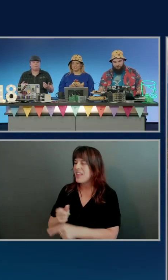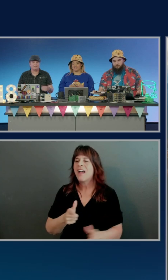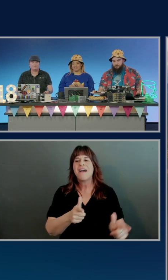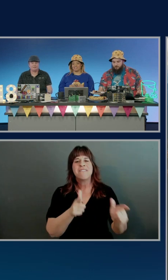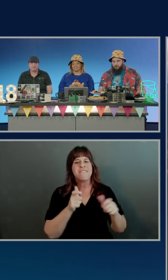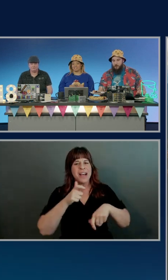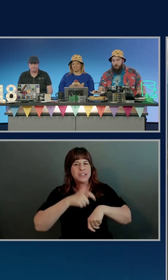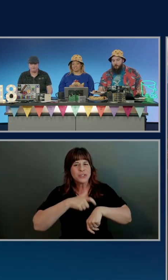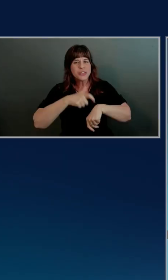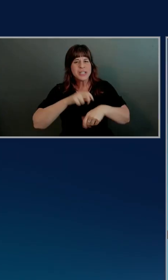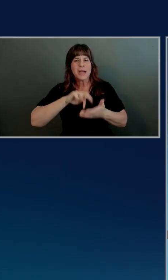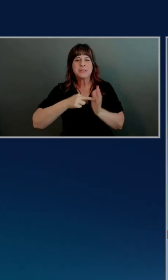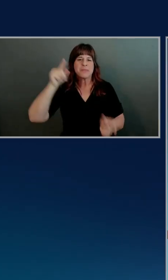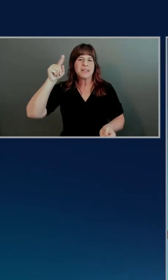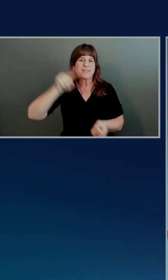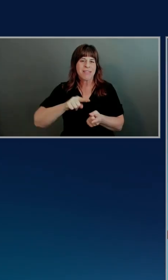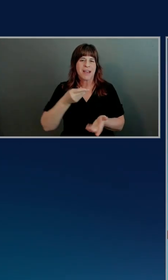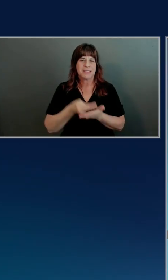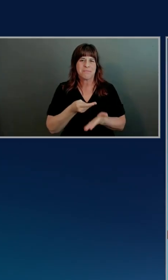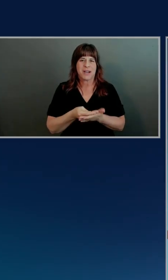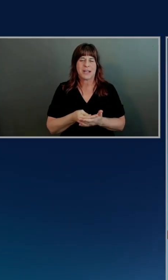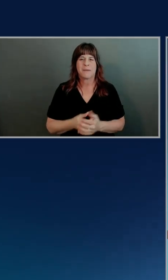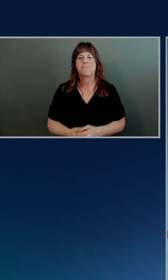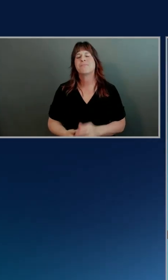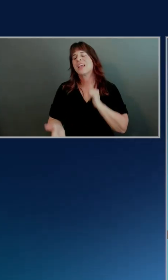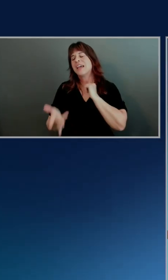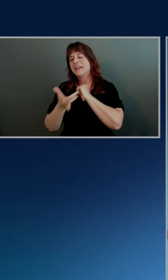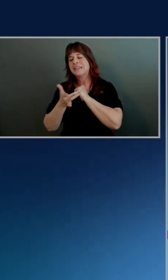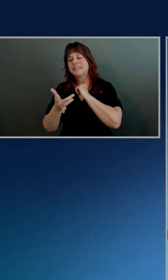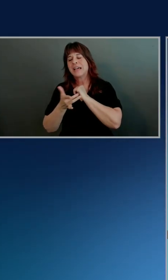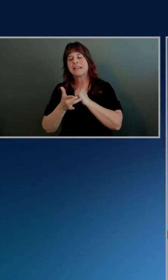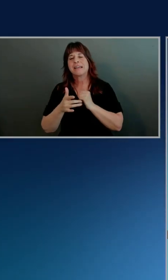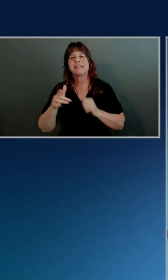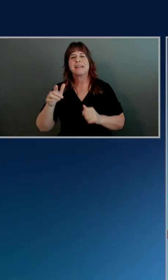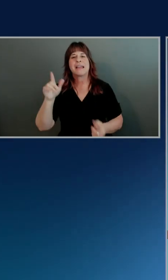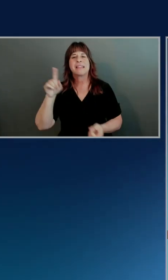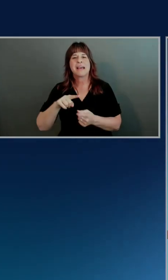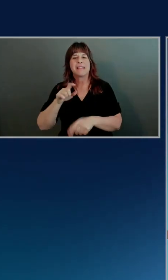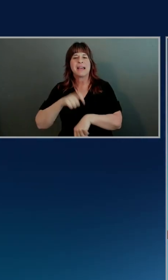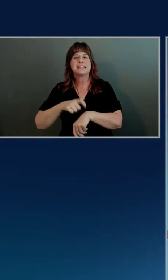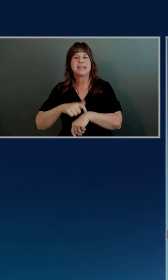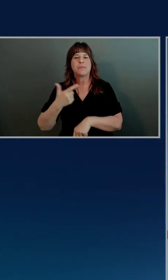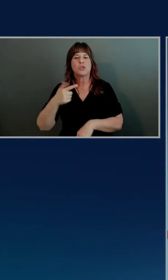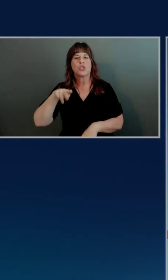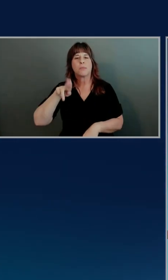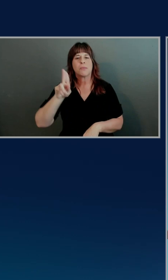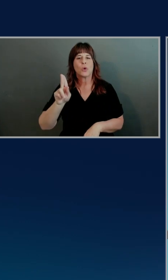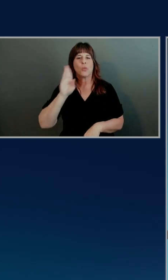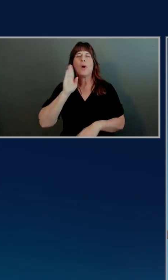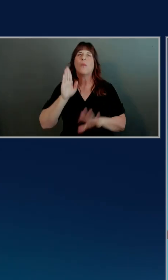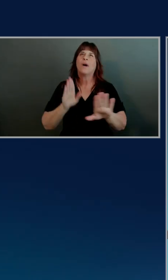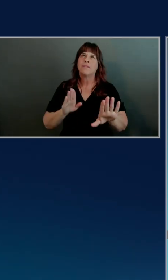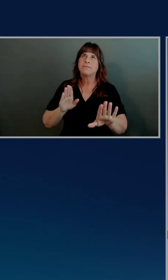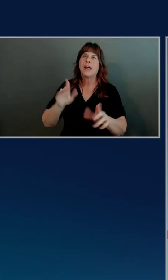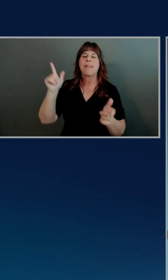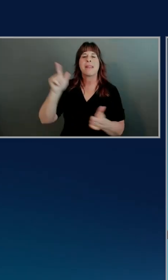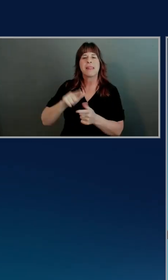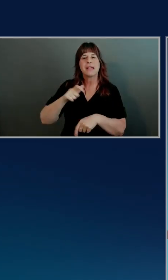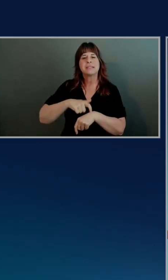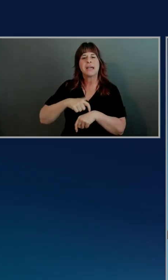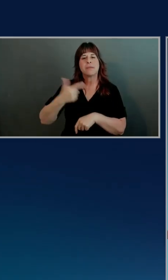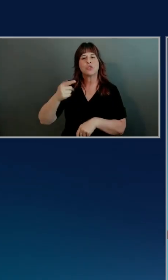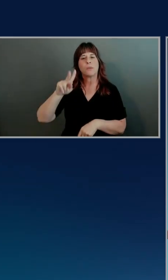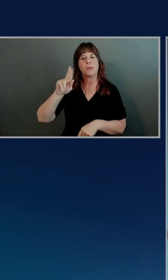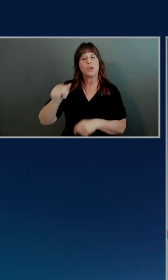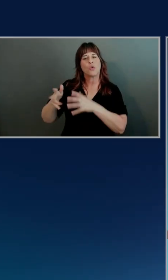times, less money. Yeah. Well, technically, the less time your GPUs don't do anything, the less time your GPUs are idle, the more money you will